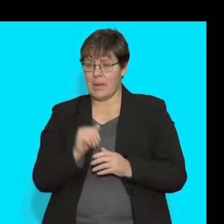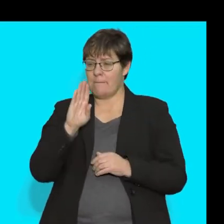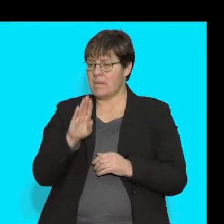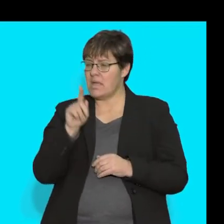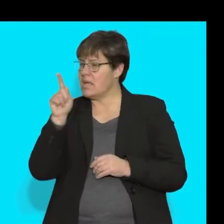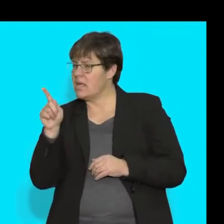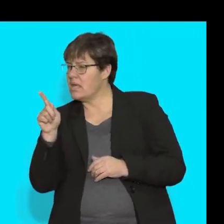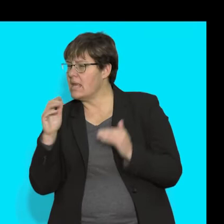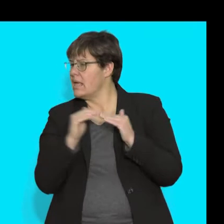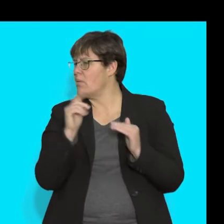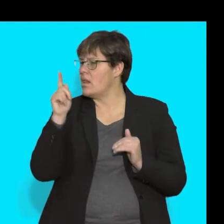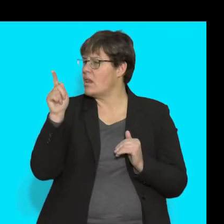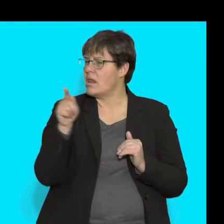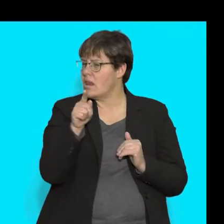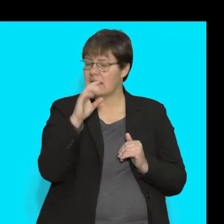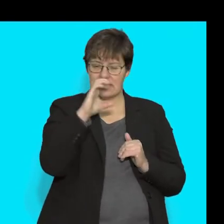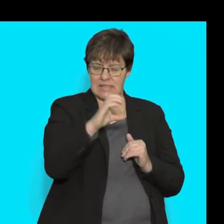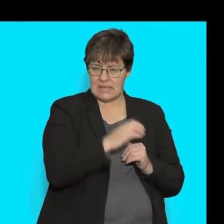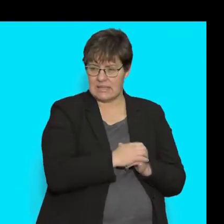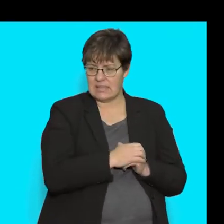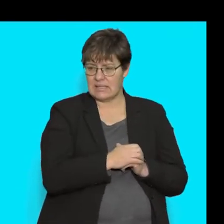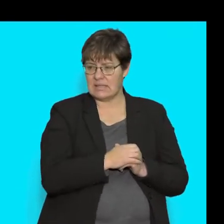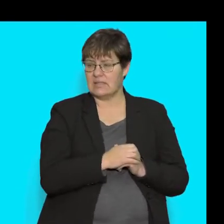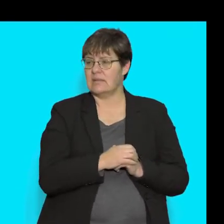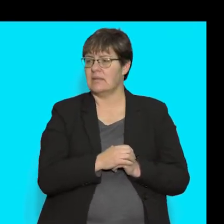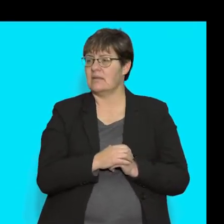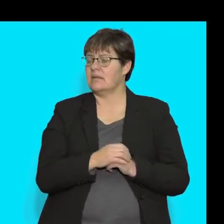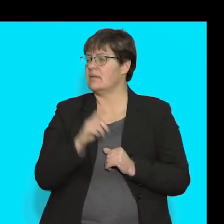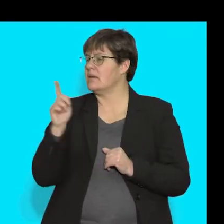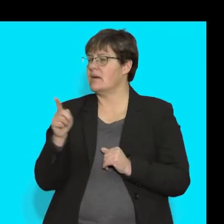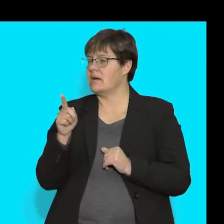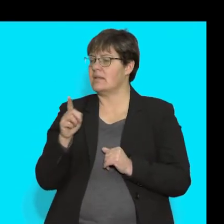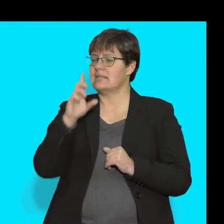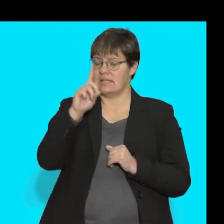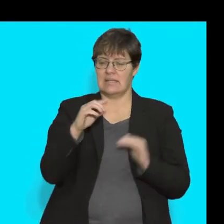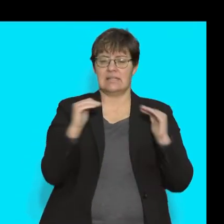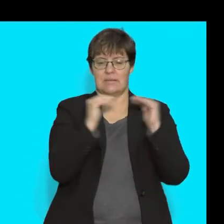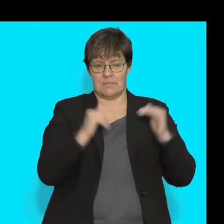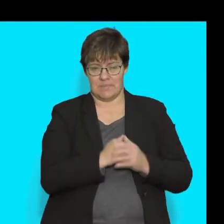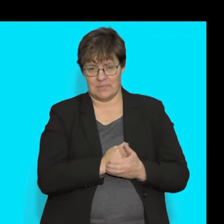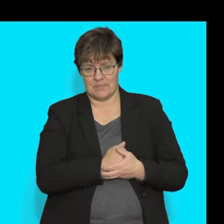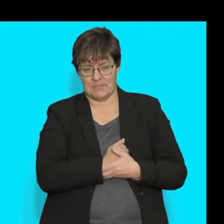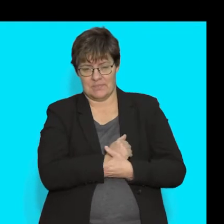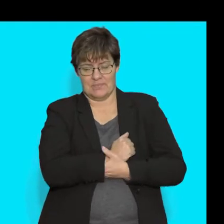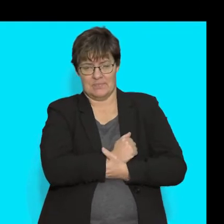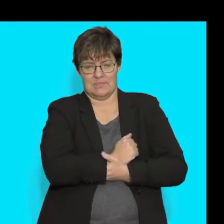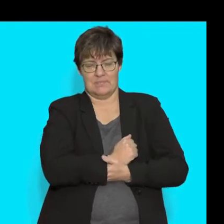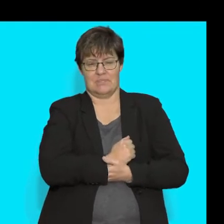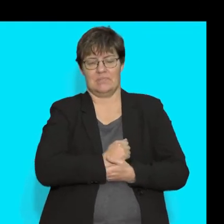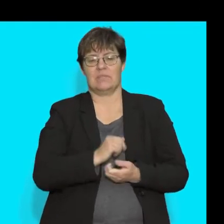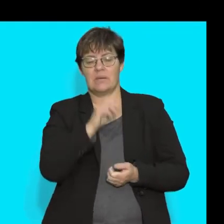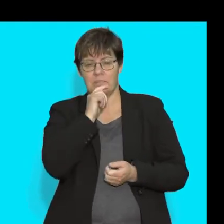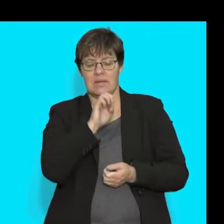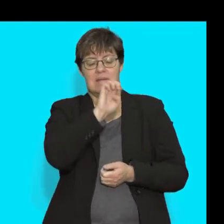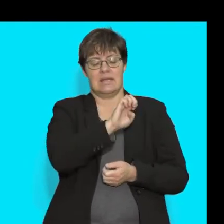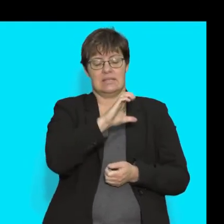E. The angle at B was equal to the angle at C, so that will be C, and then the angle at D will be